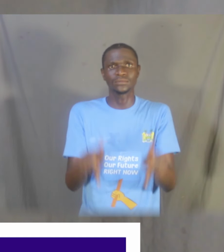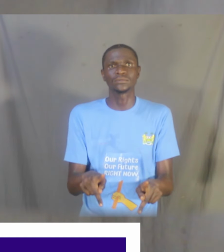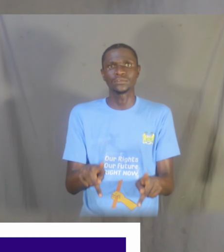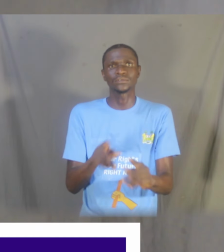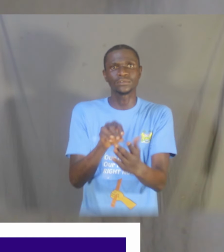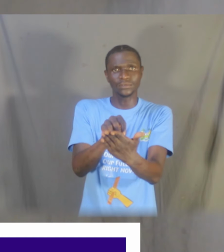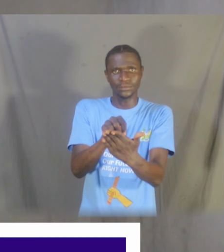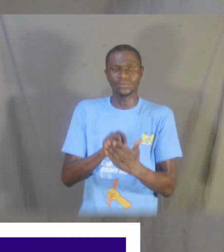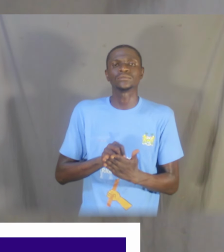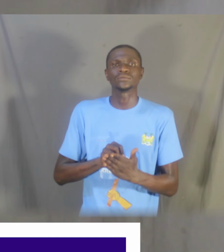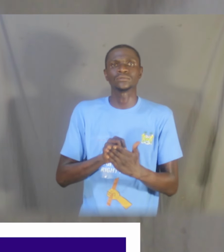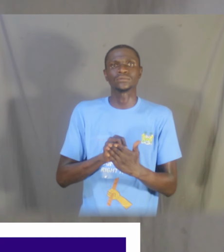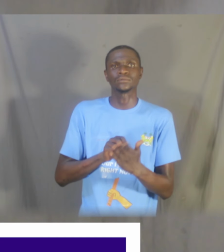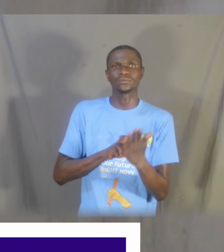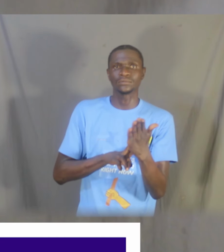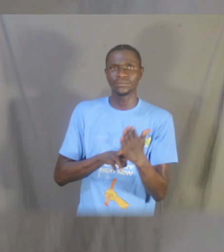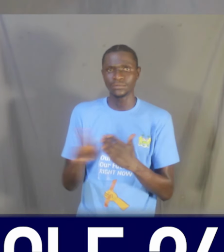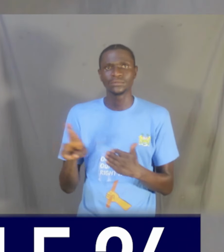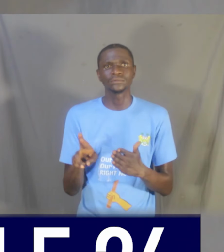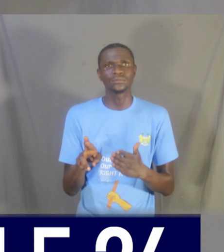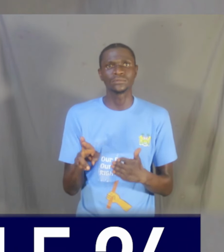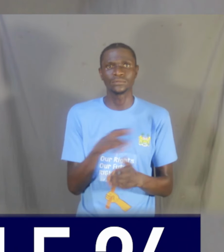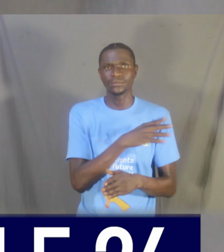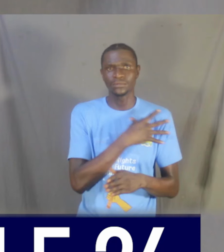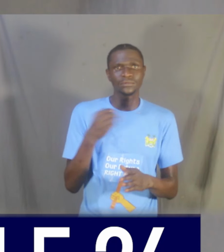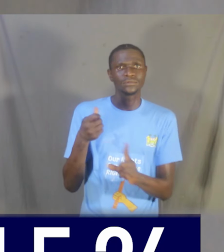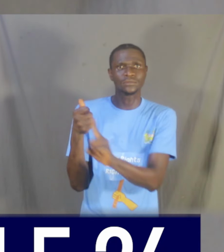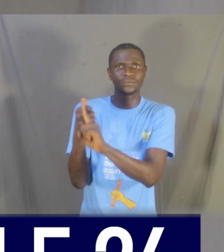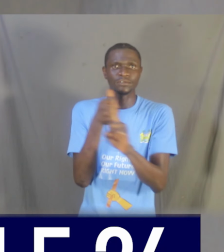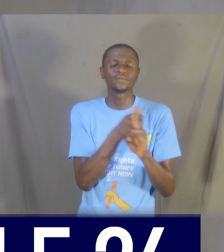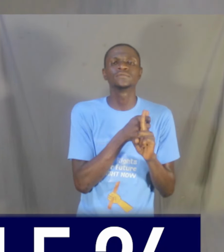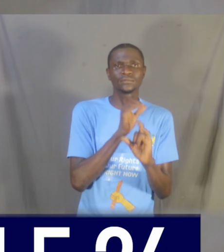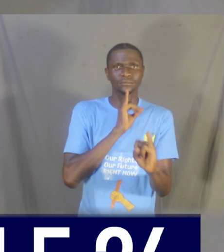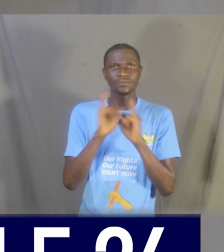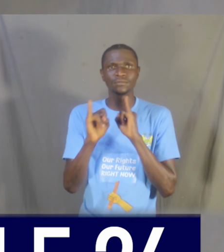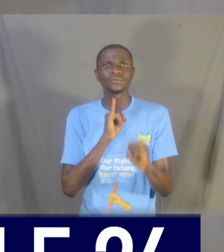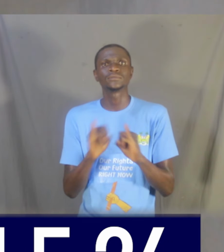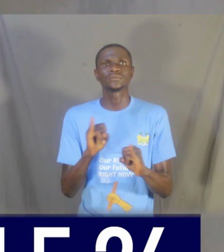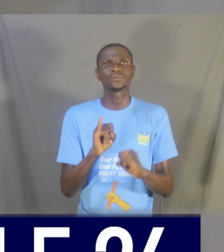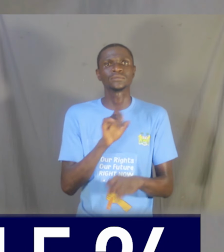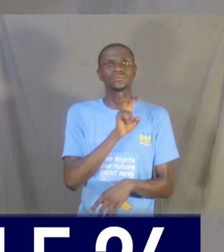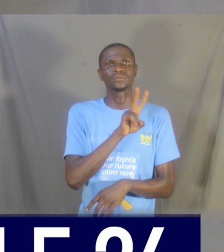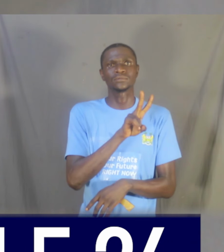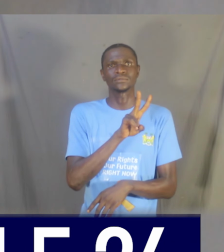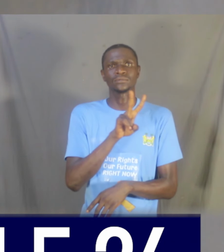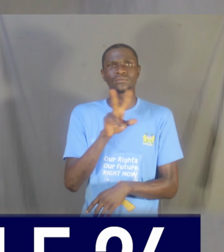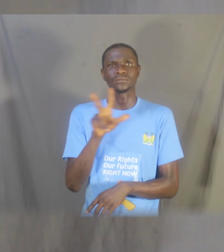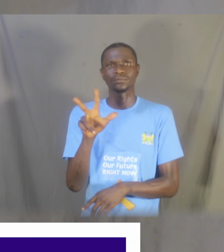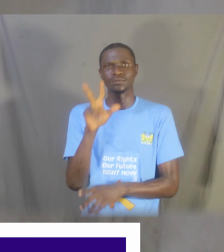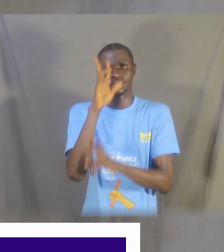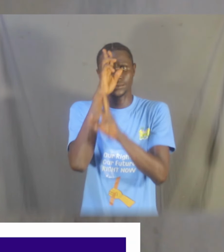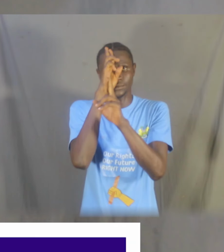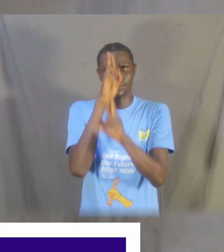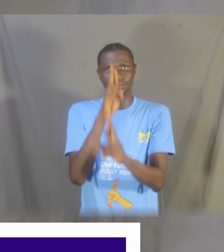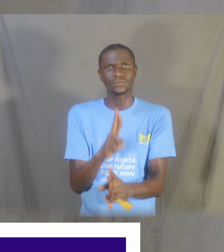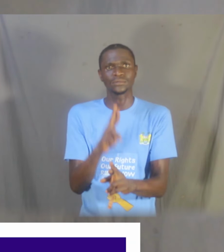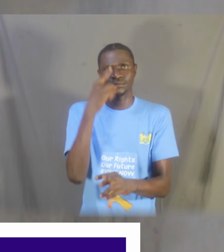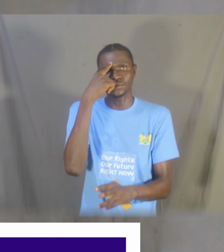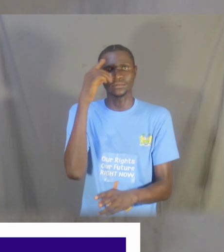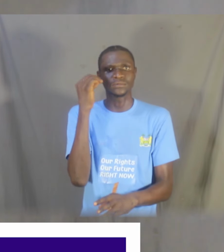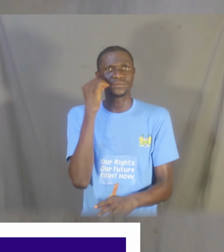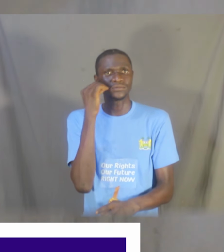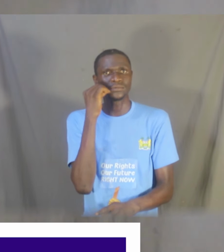standards of health without discrimination. Article 26. Habilitation and rehabilitation. Obligates states